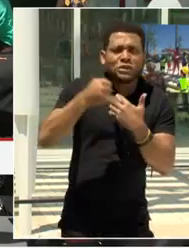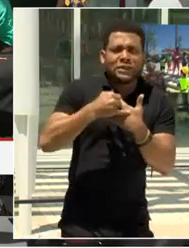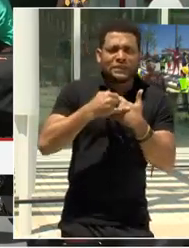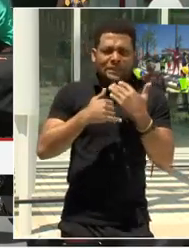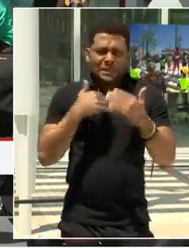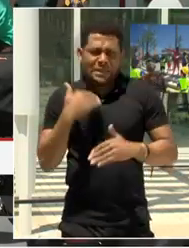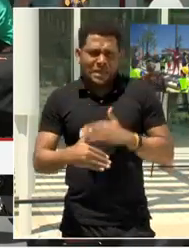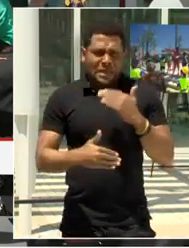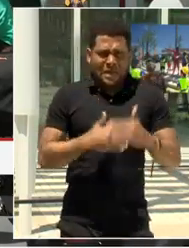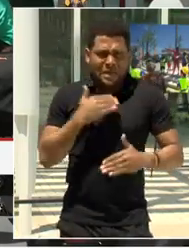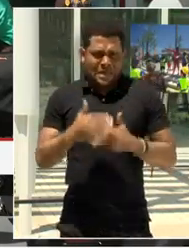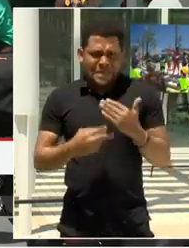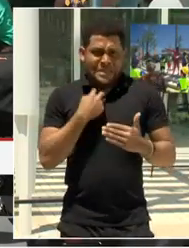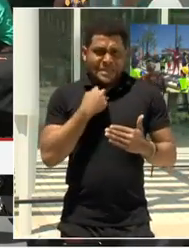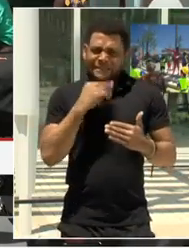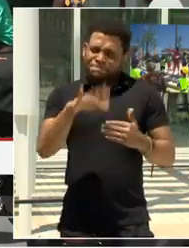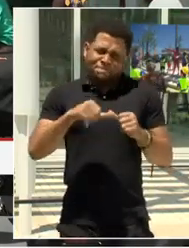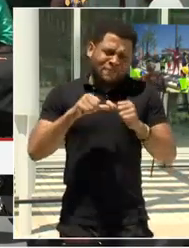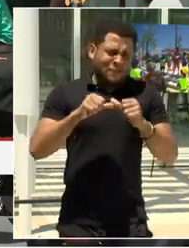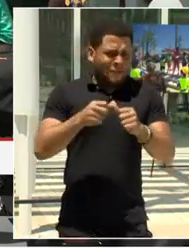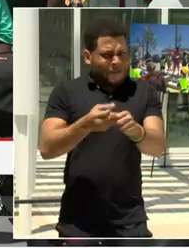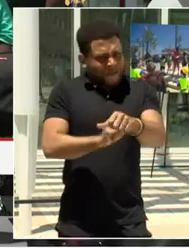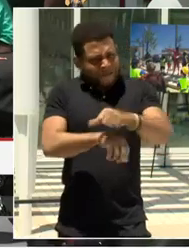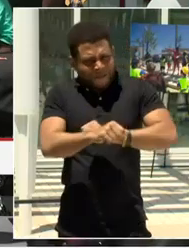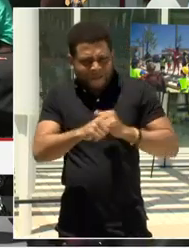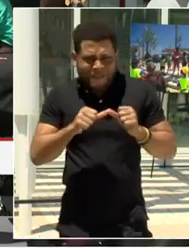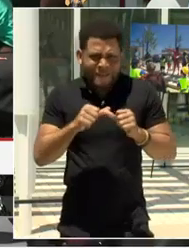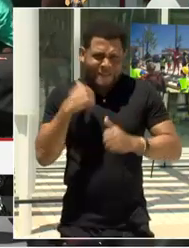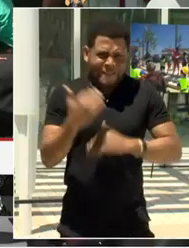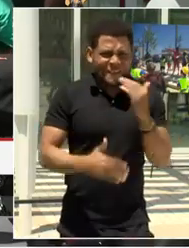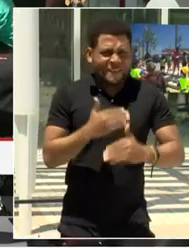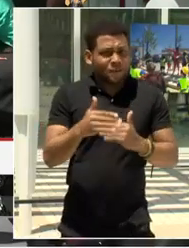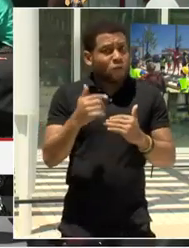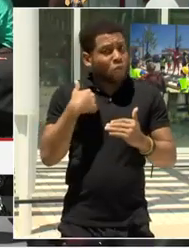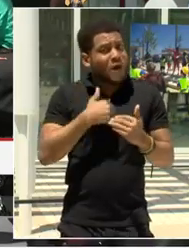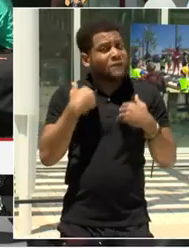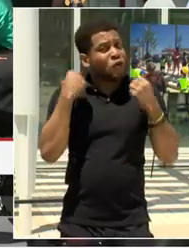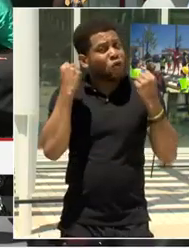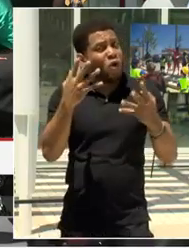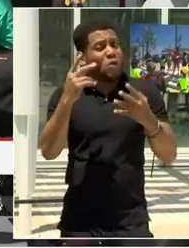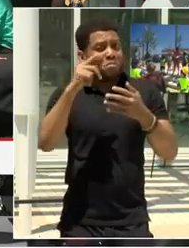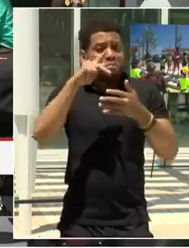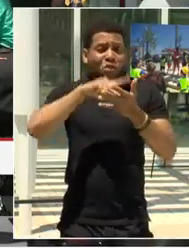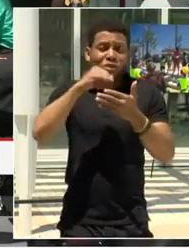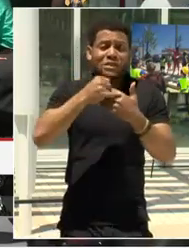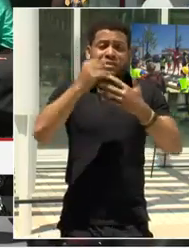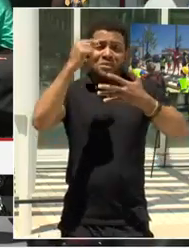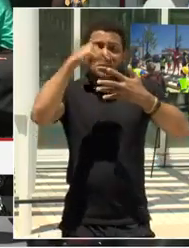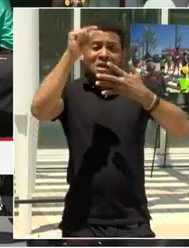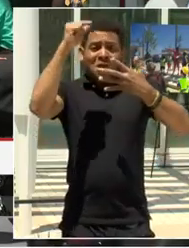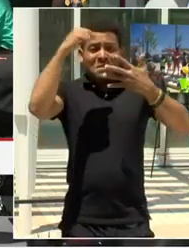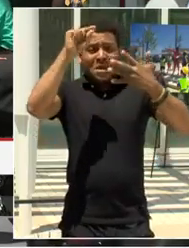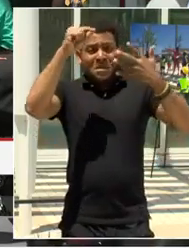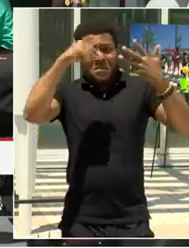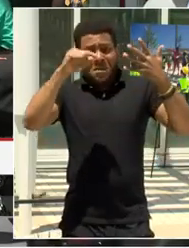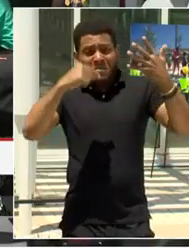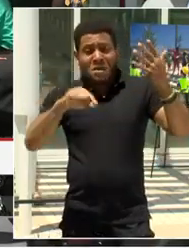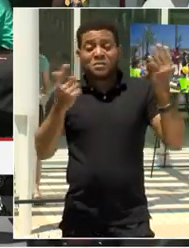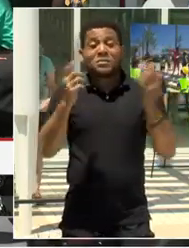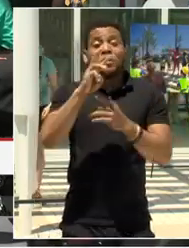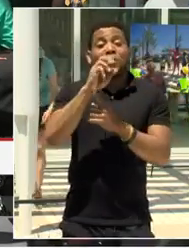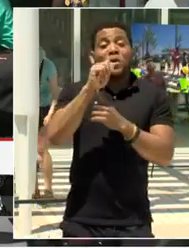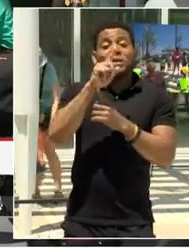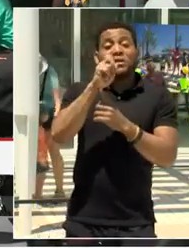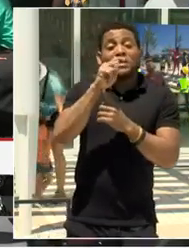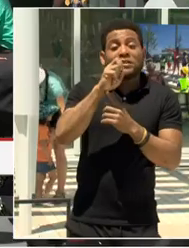we've been able to do a lot of them, from Walter Reed to St. Elizabeth's, and of course, here at